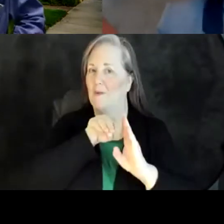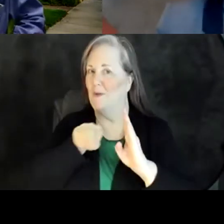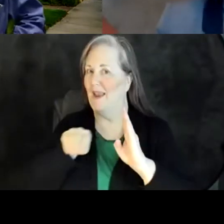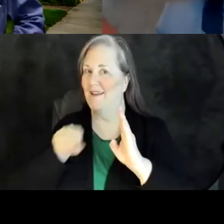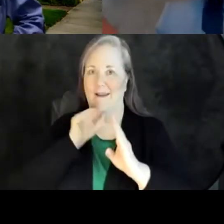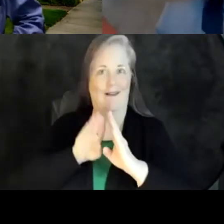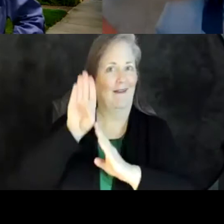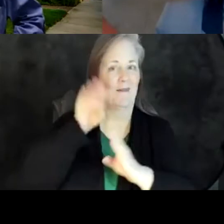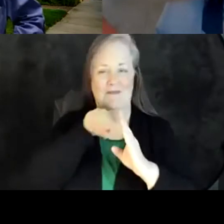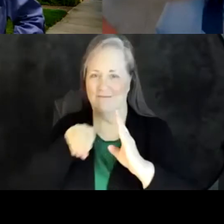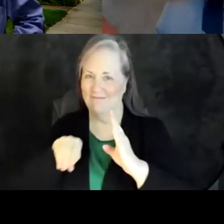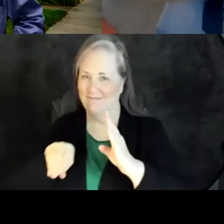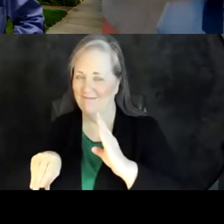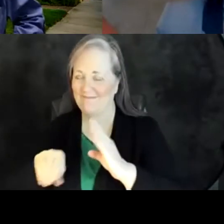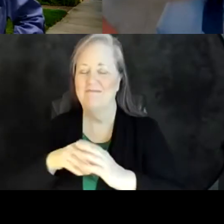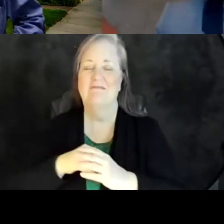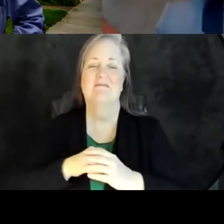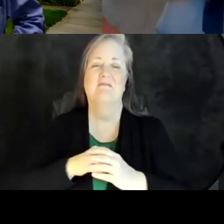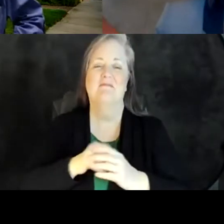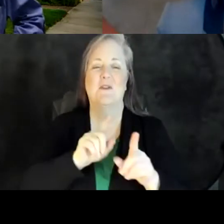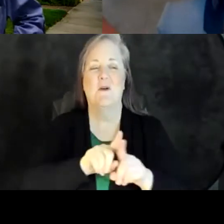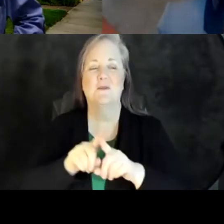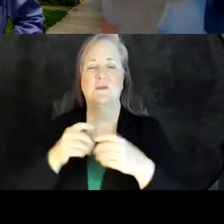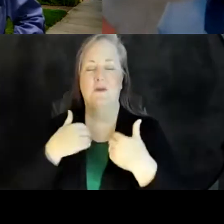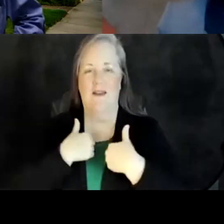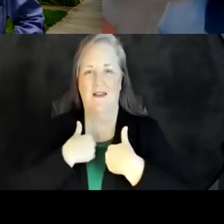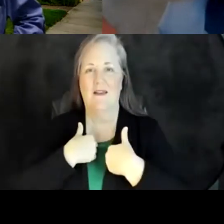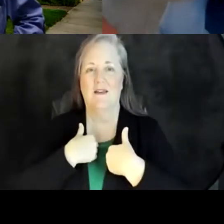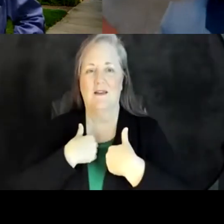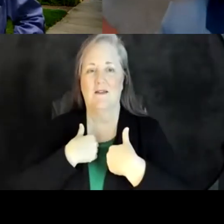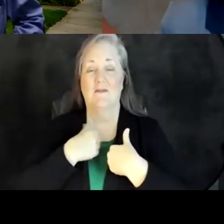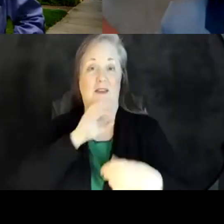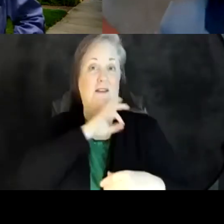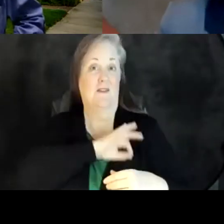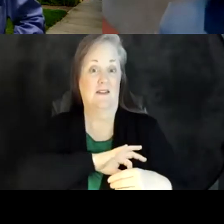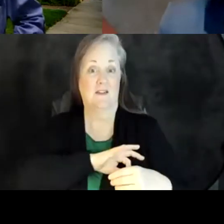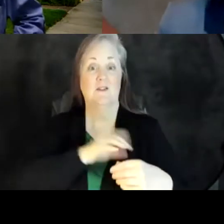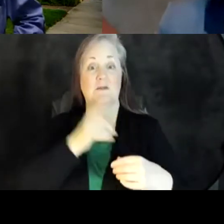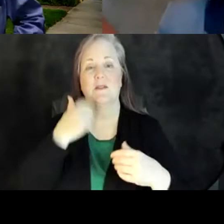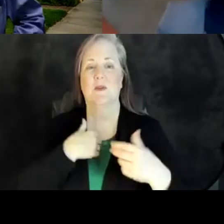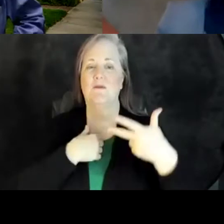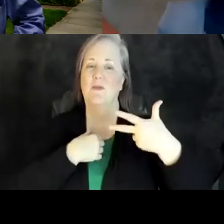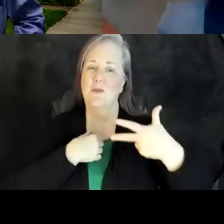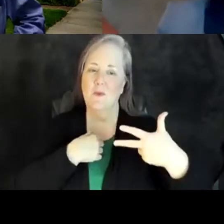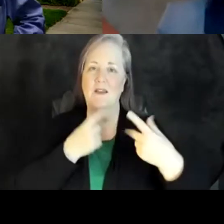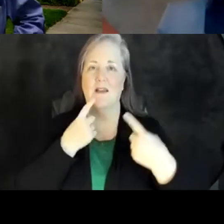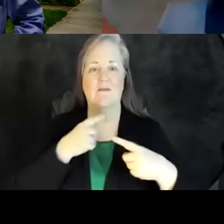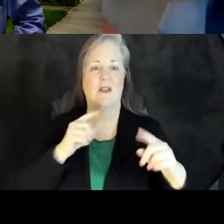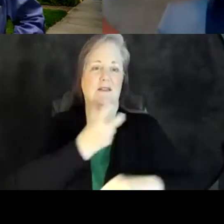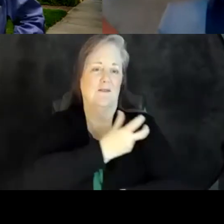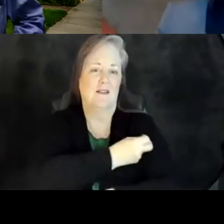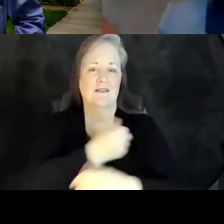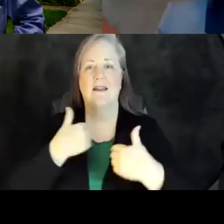direction. And we also have the advantage of having 3 very effective